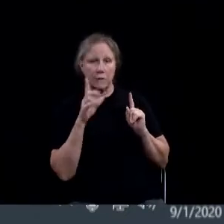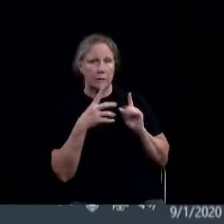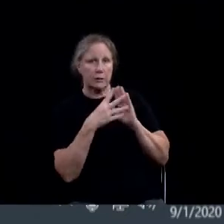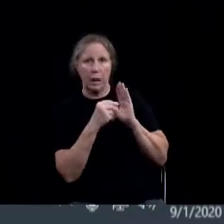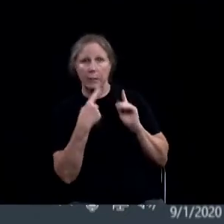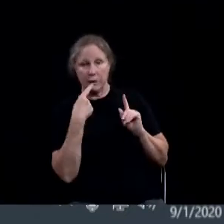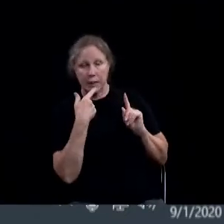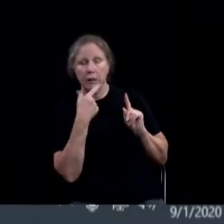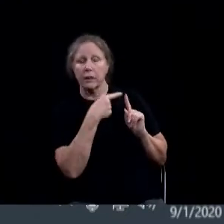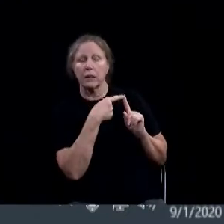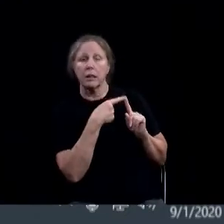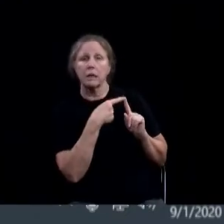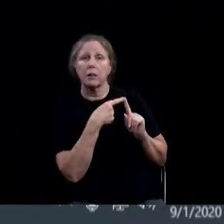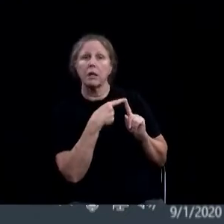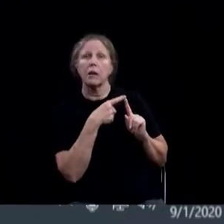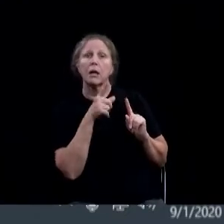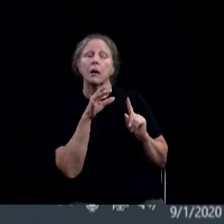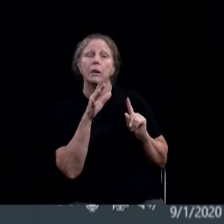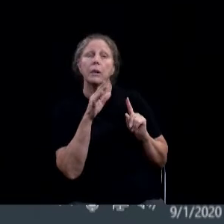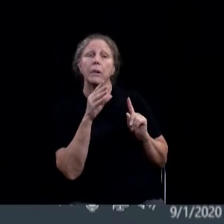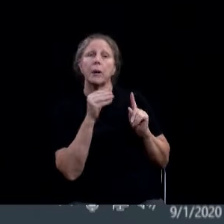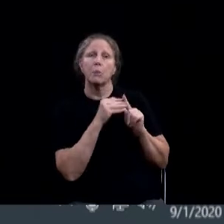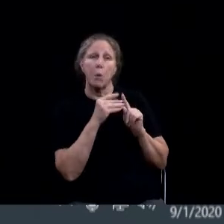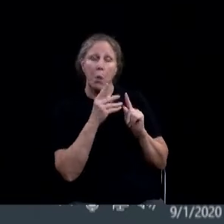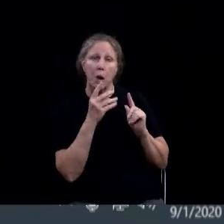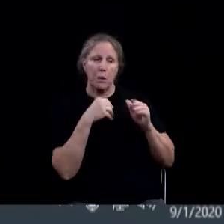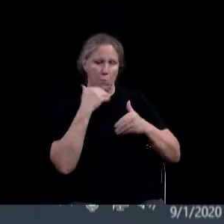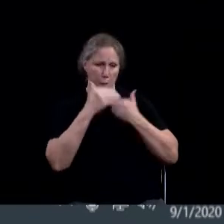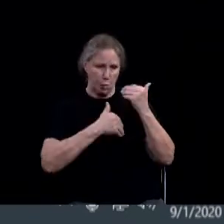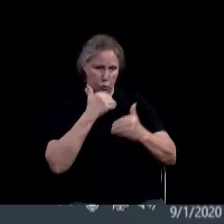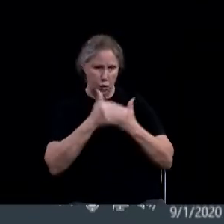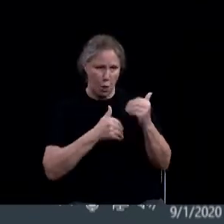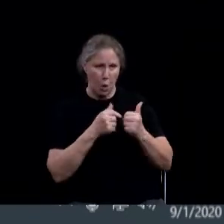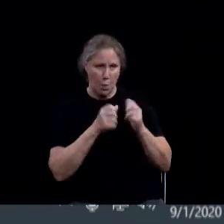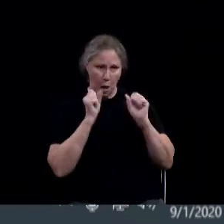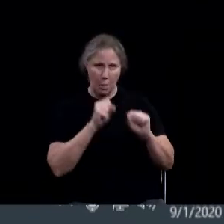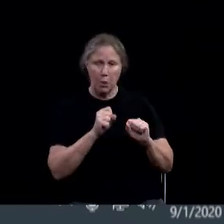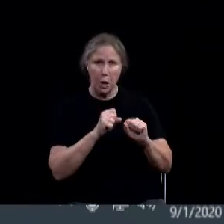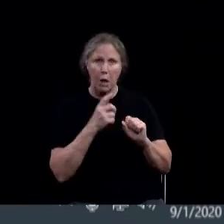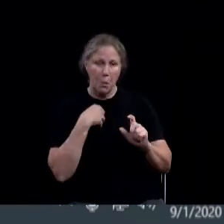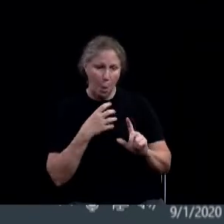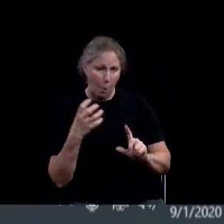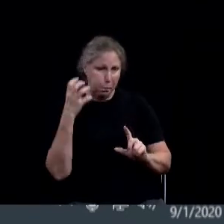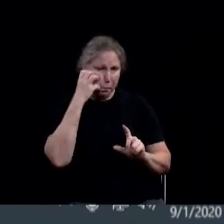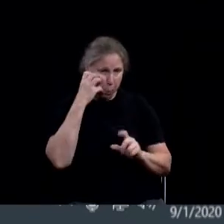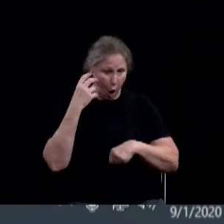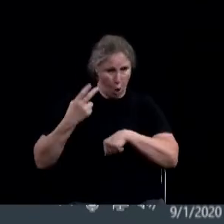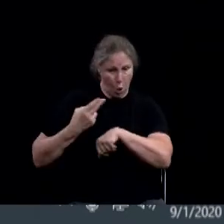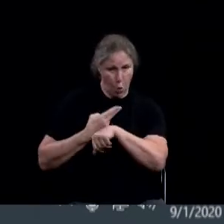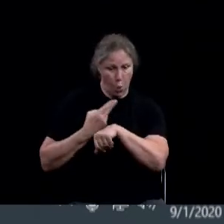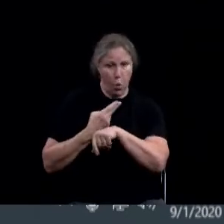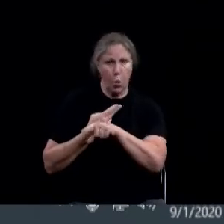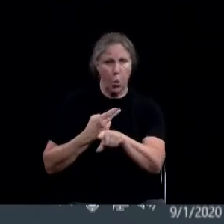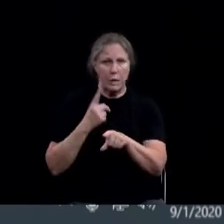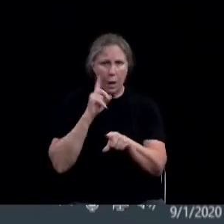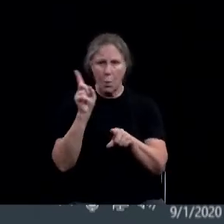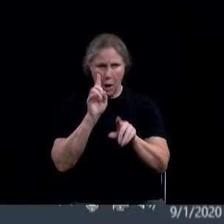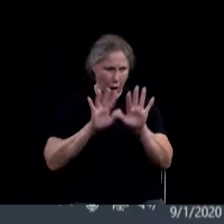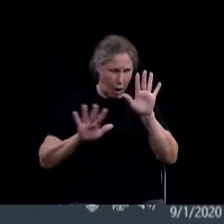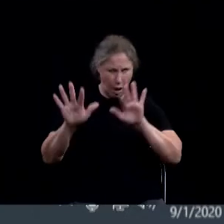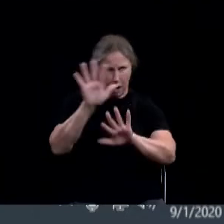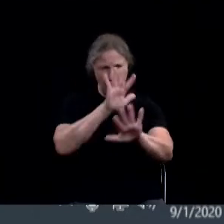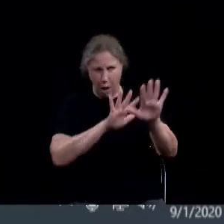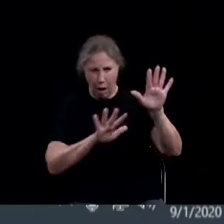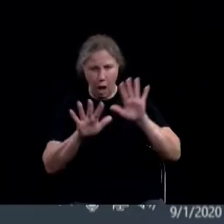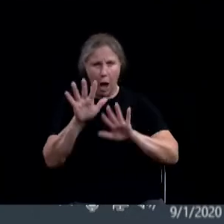robust process database access to kind of see where things are in the process and the resolutions of those. I know